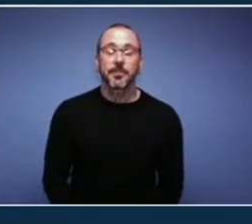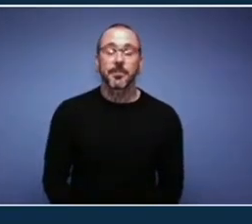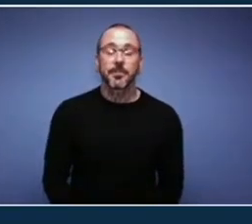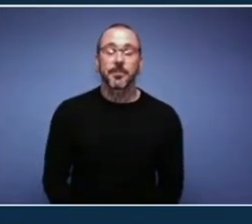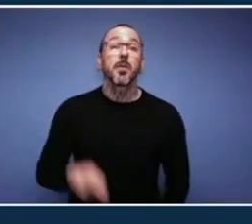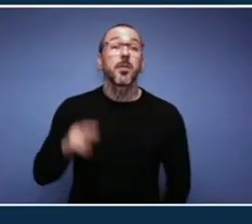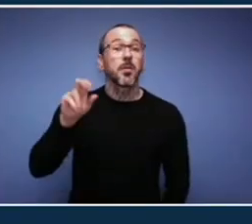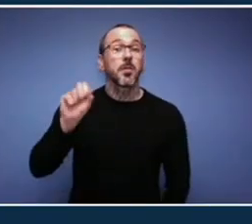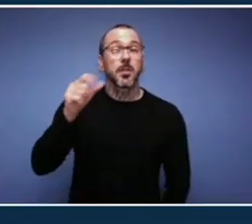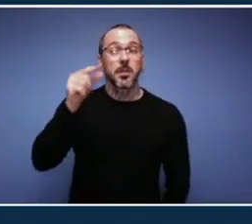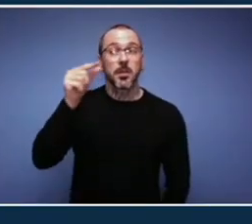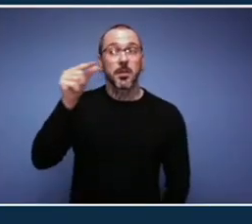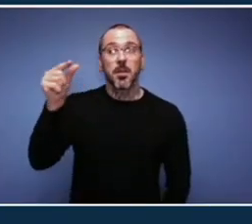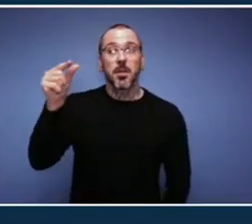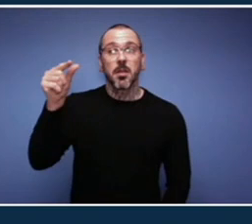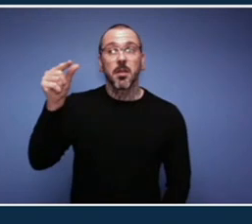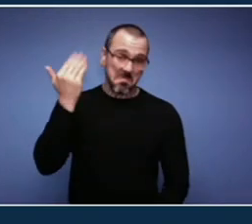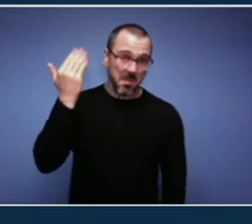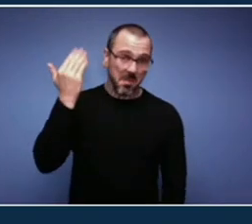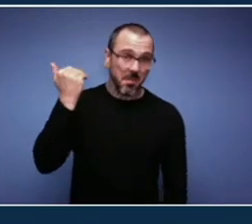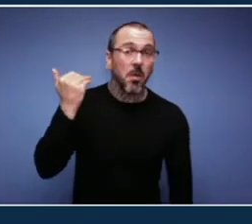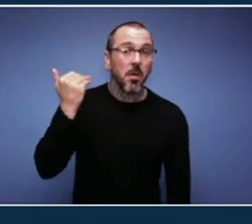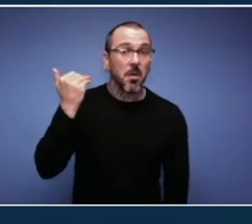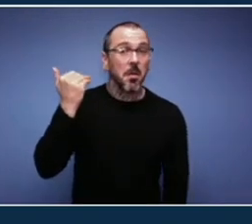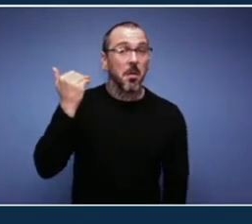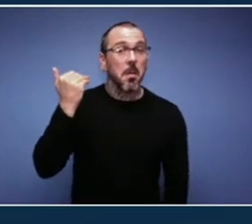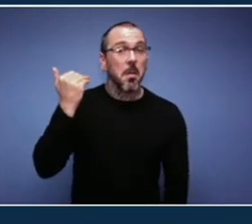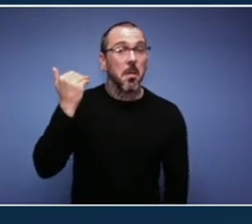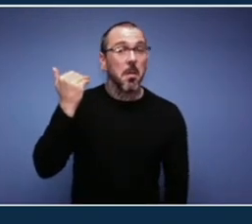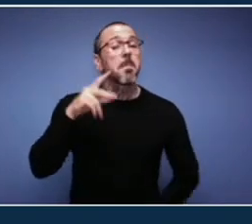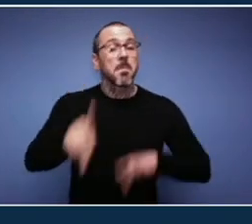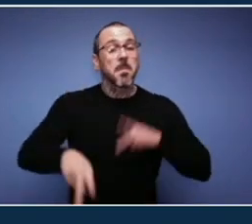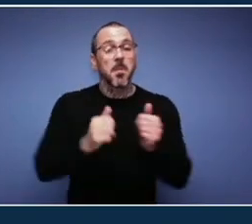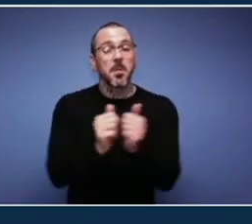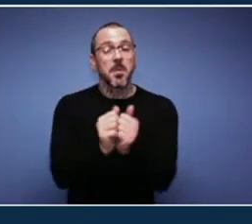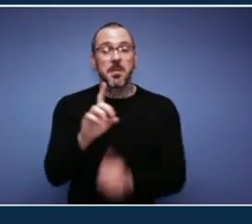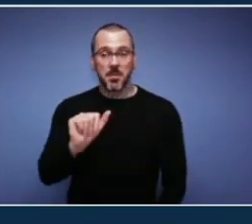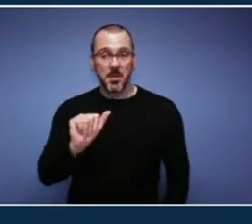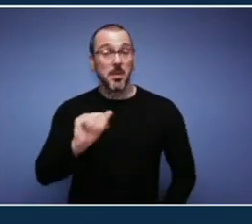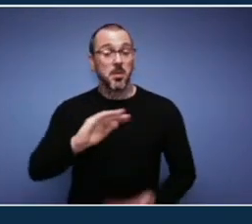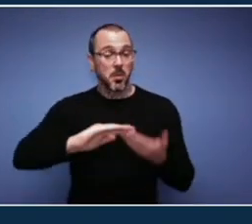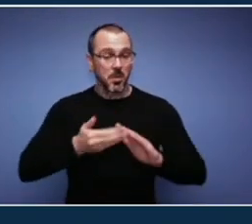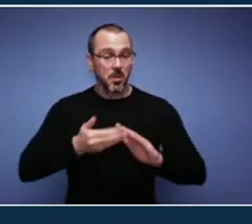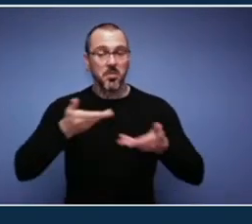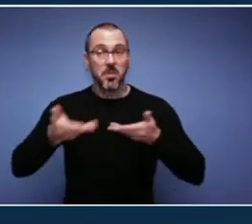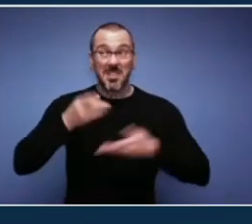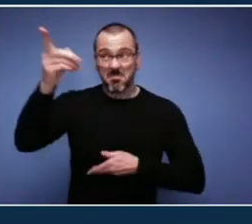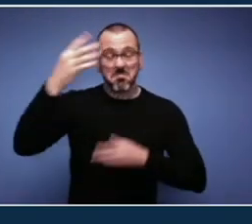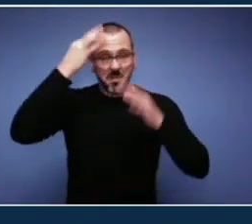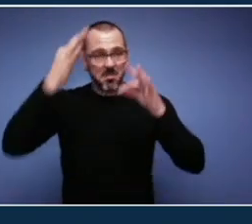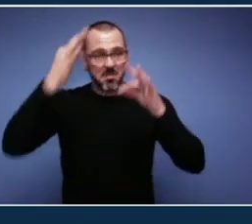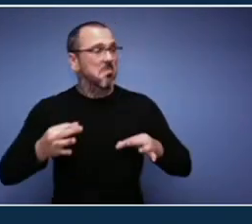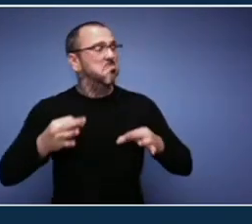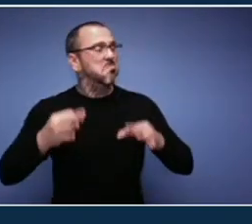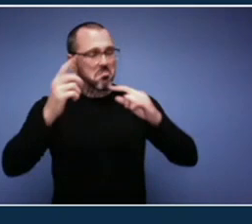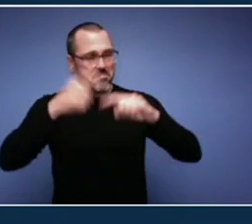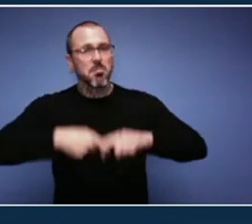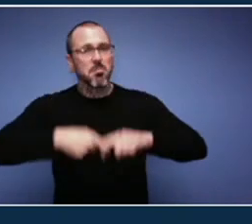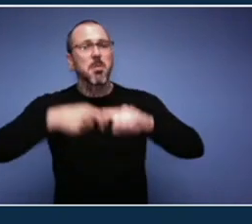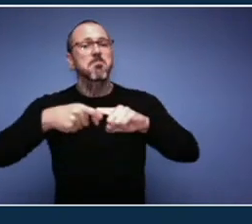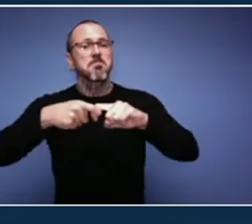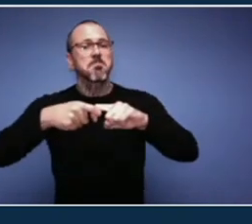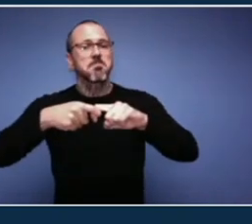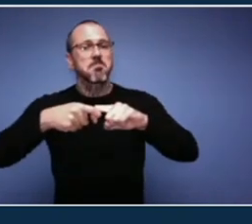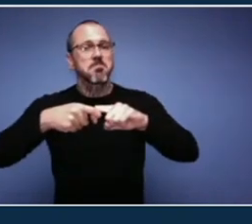freeze community-based services for people with disabilities. And so that's a short answer. But then you have to ask yourself, why was